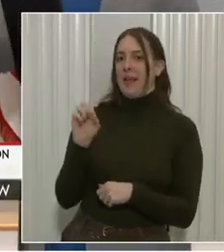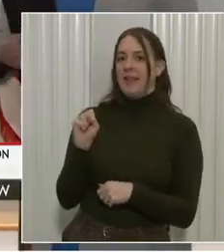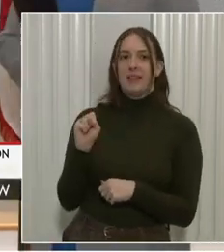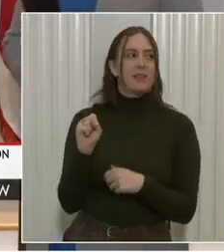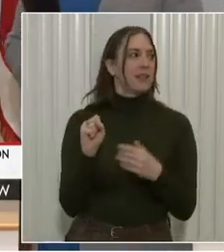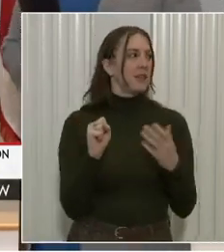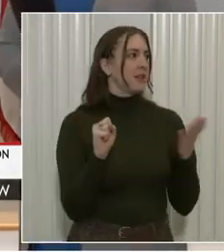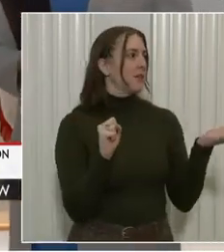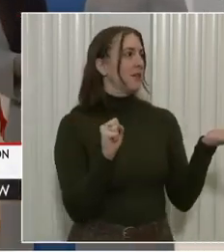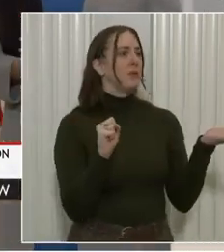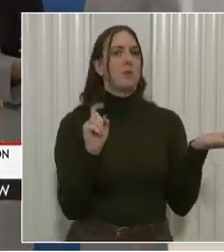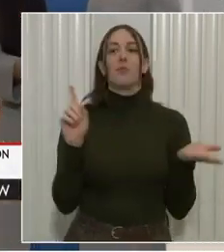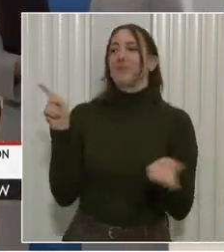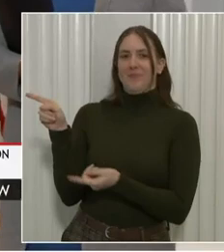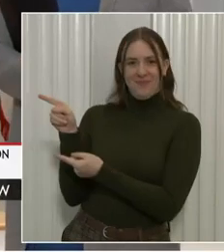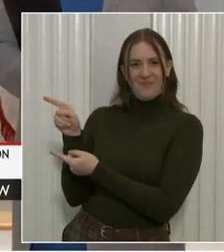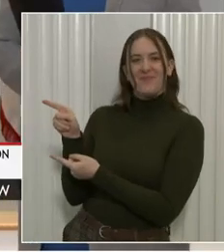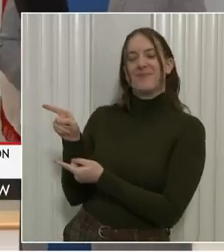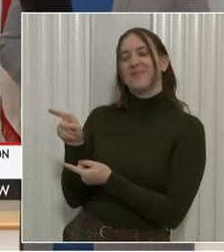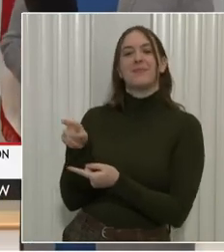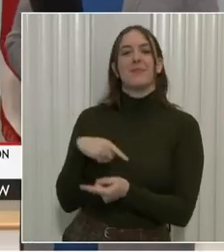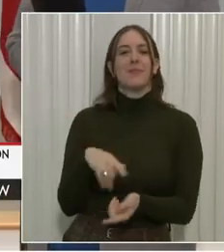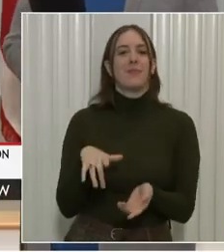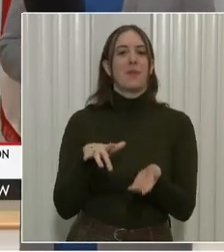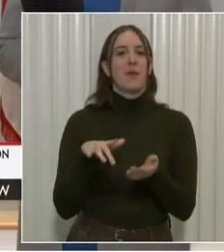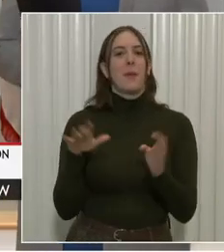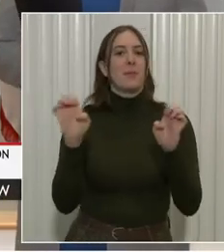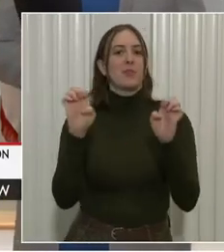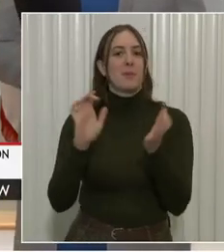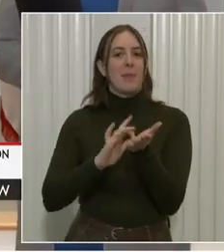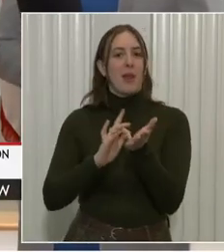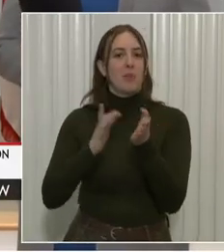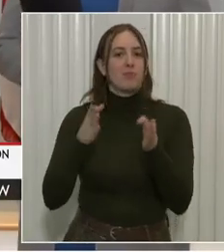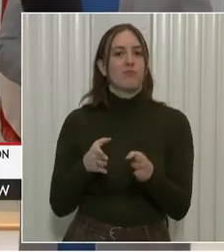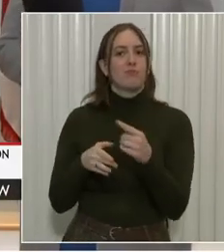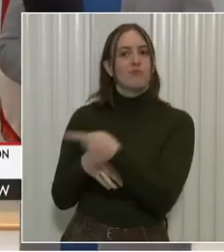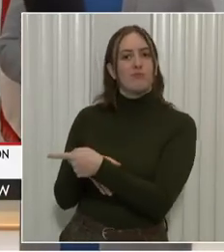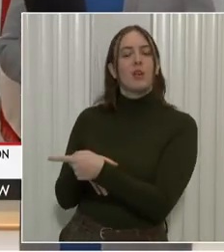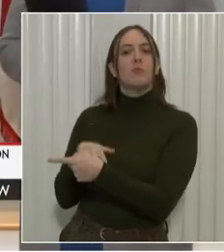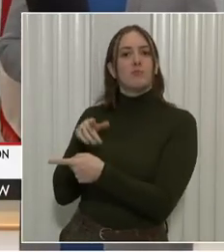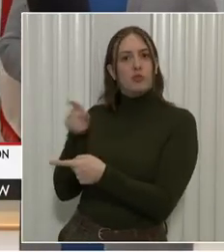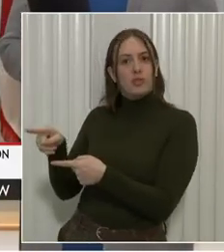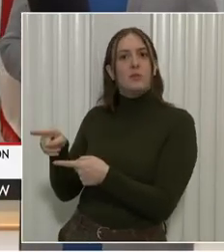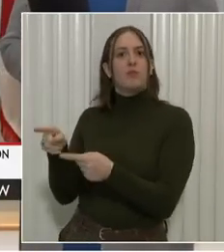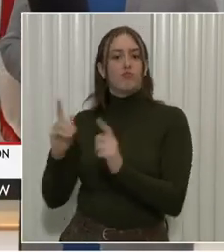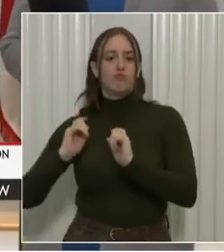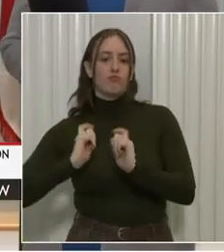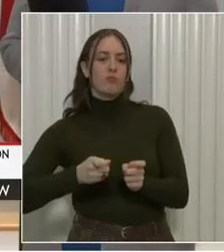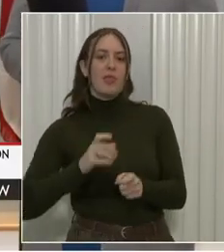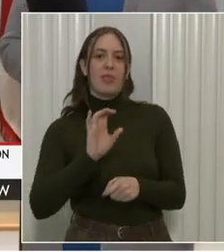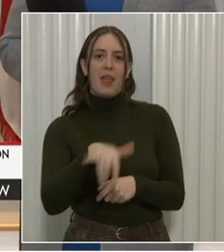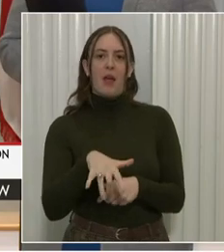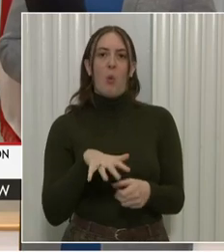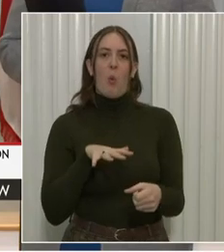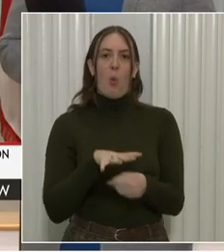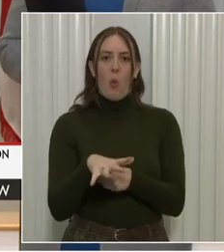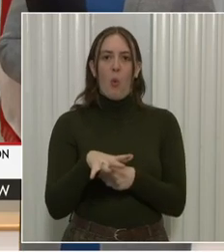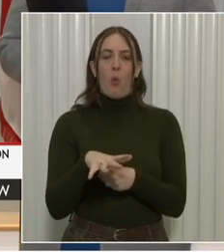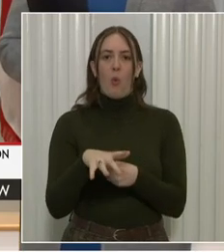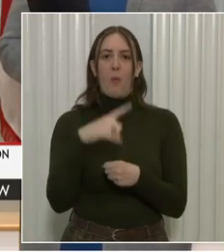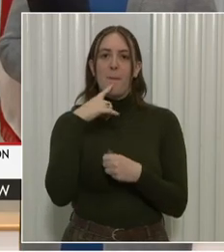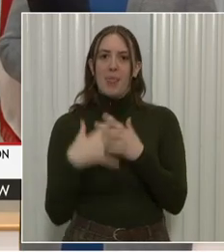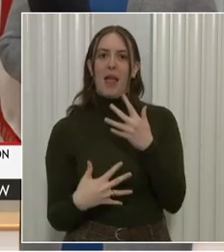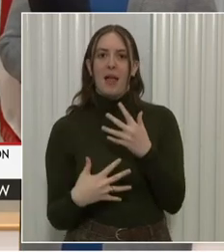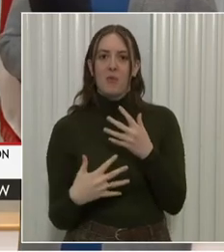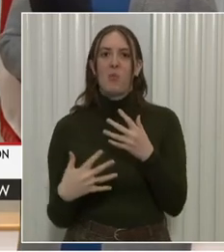side, led the crew that took the whole blood in conjunction with the medical direction and delivered